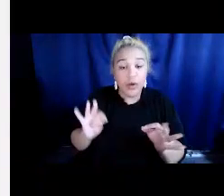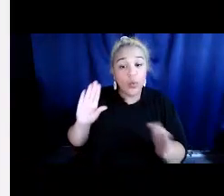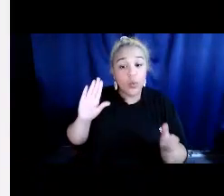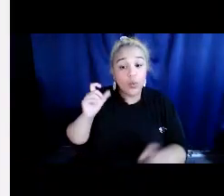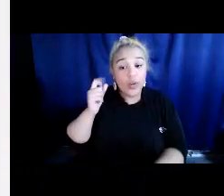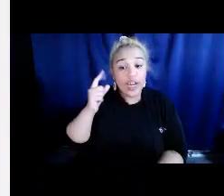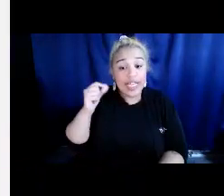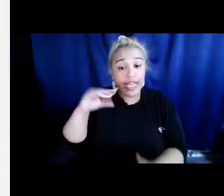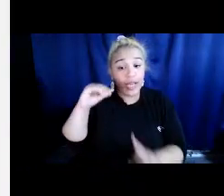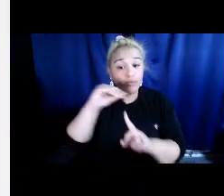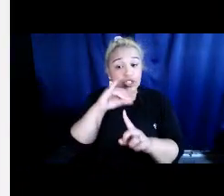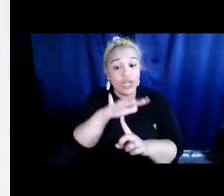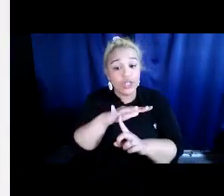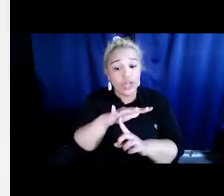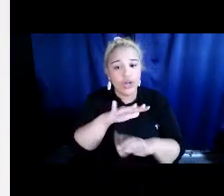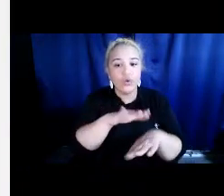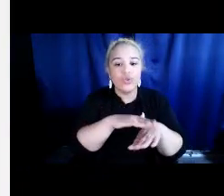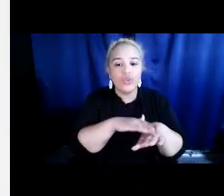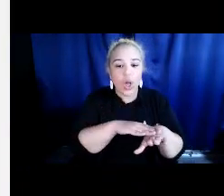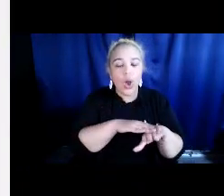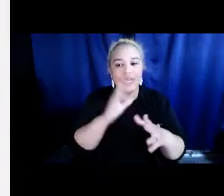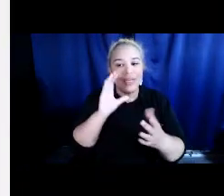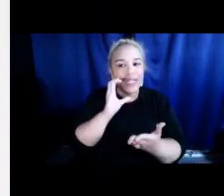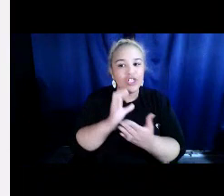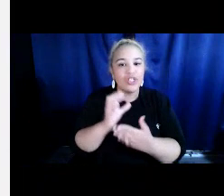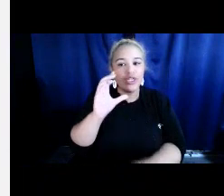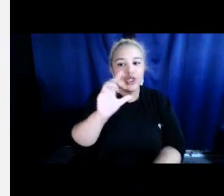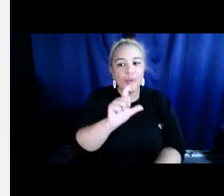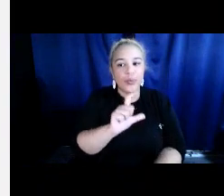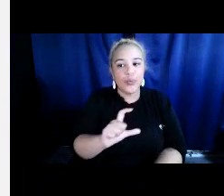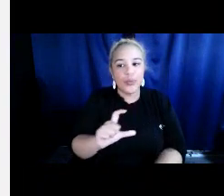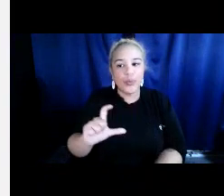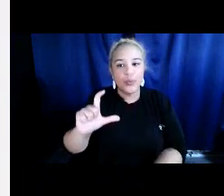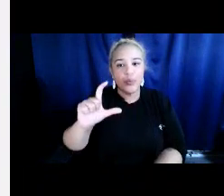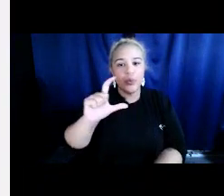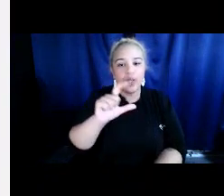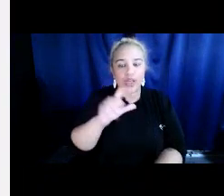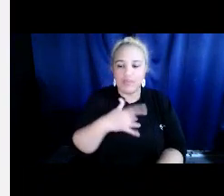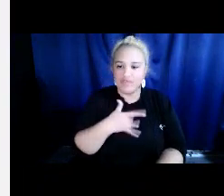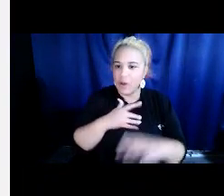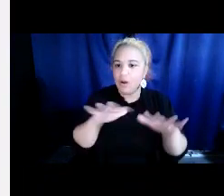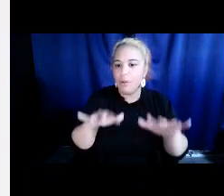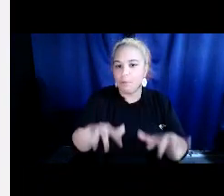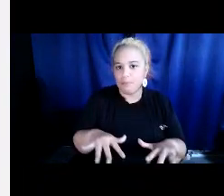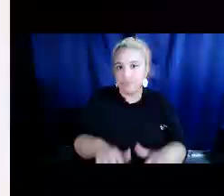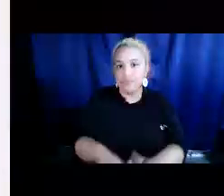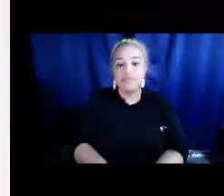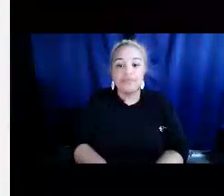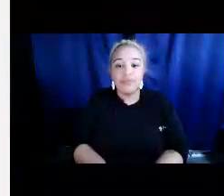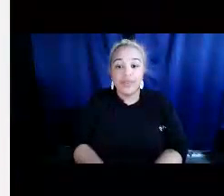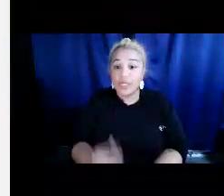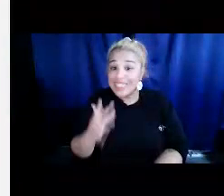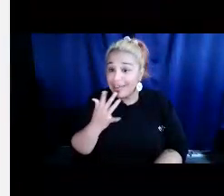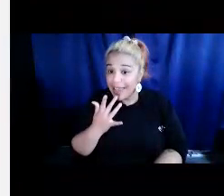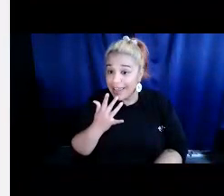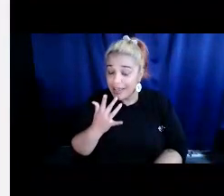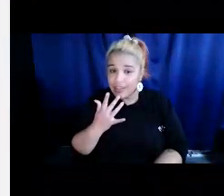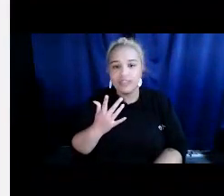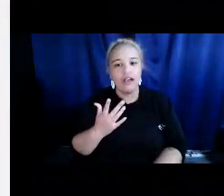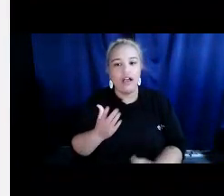image can be visually calming. Some helpful tools for taste include water, crunchy